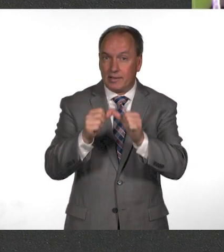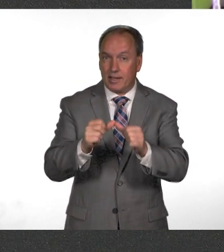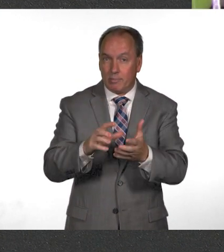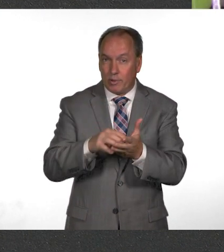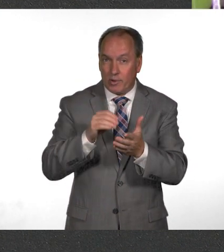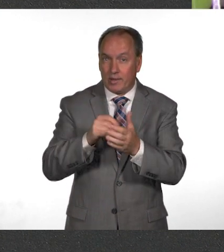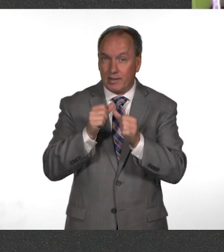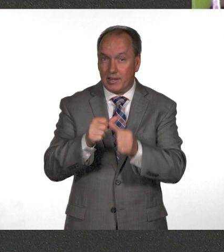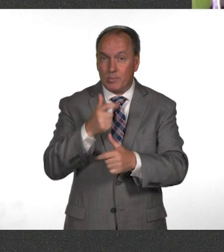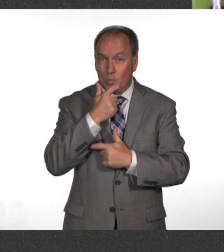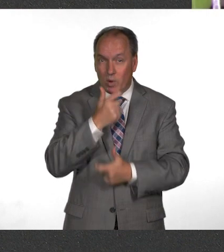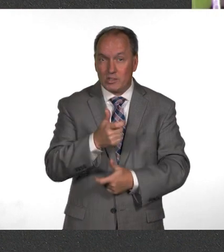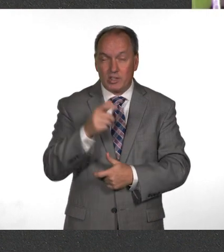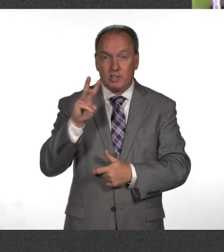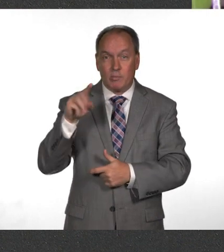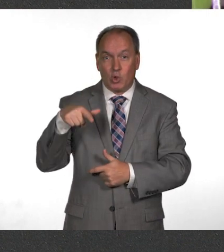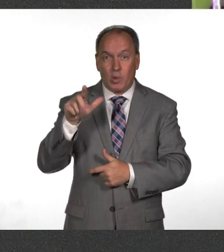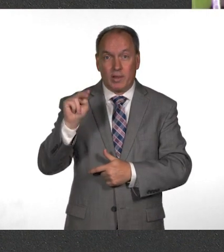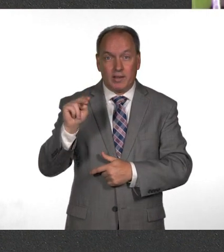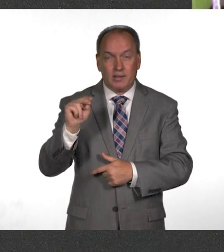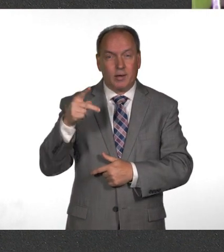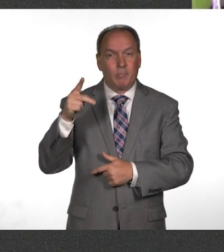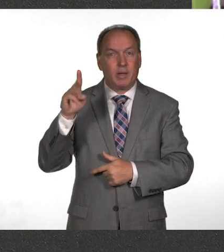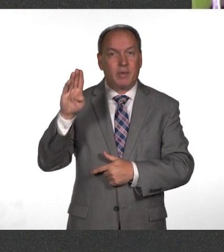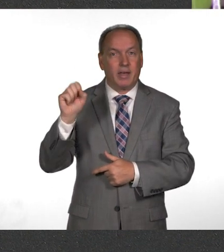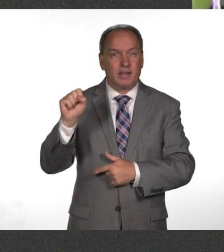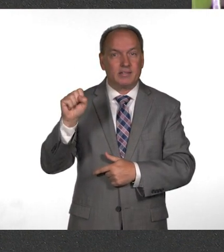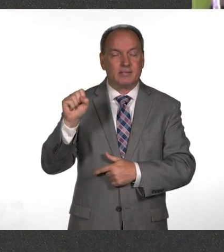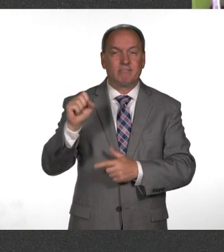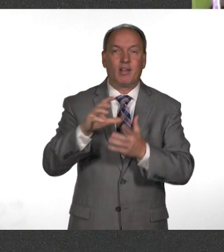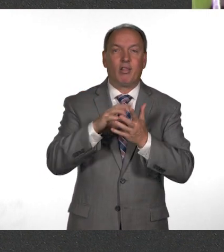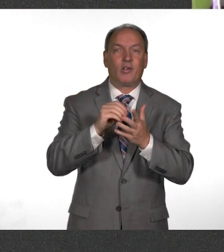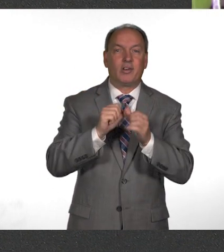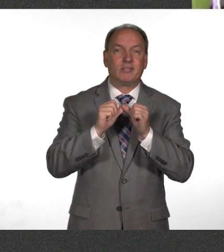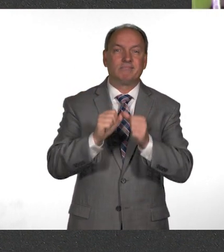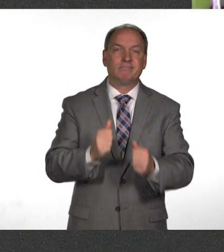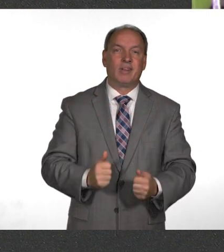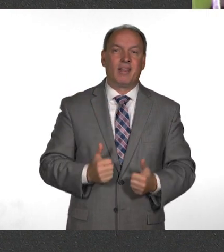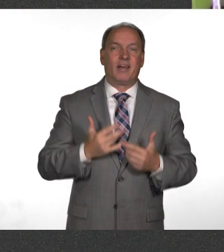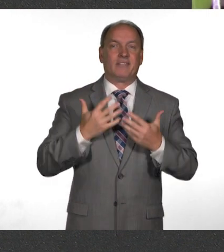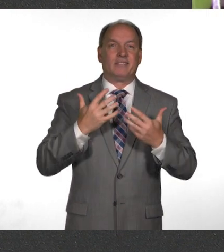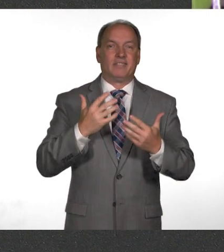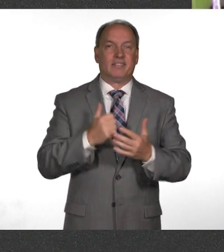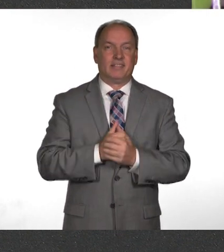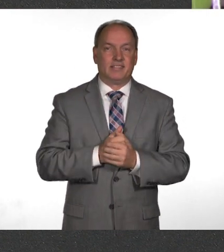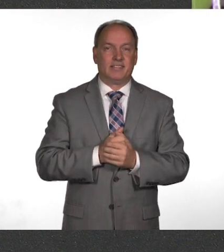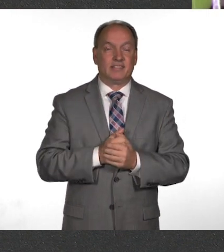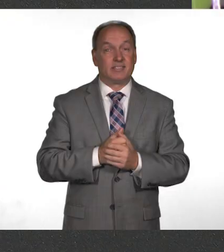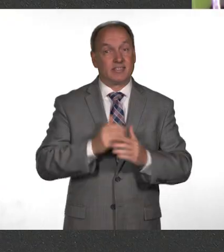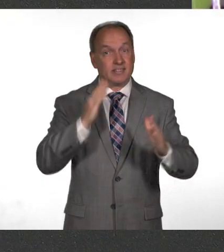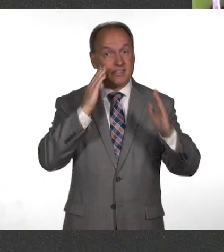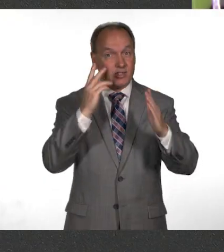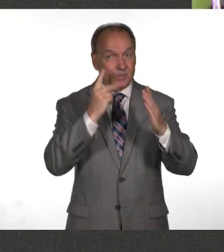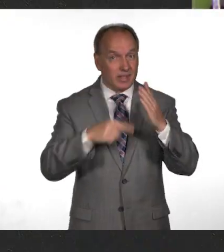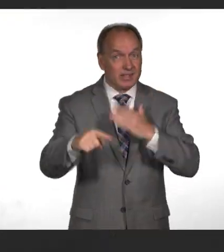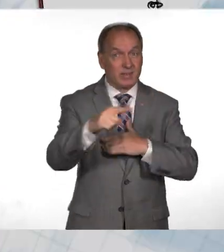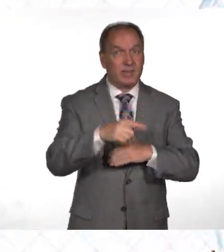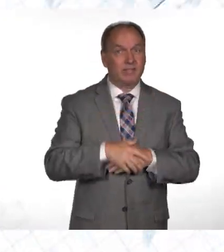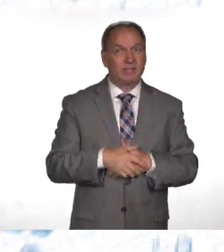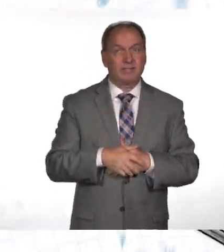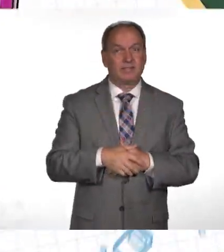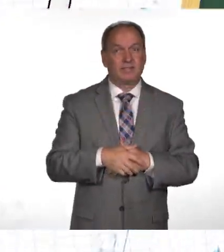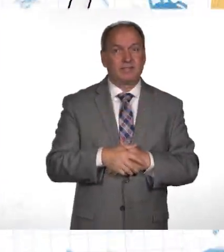keep watching WQLN PBS, where learning is brought to life. See you next time.